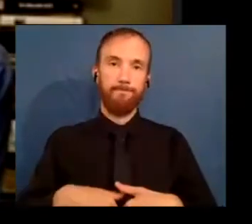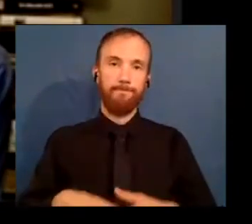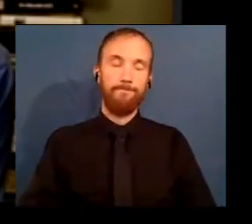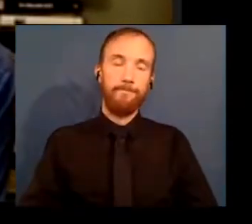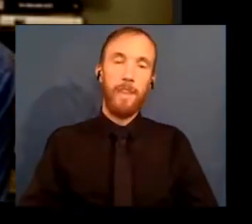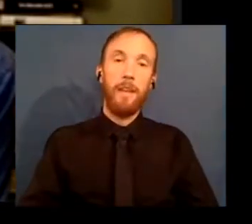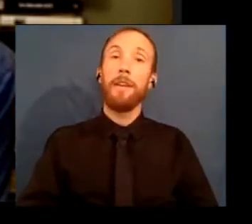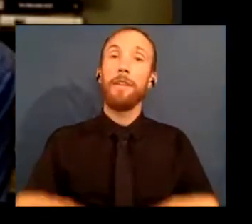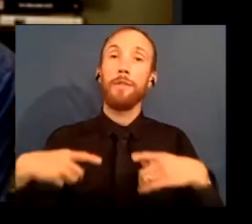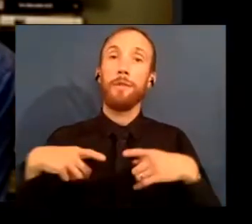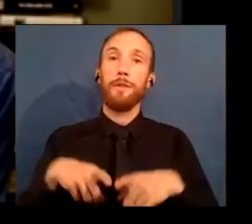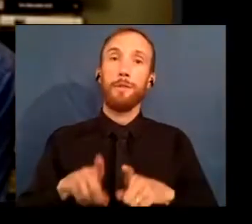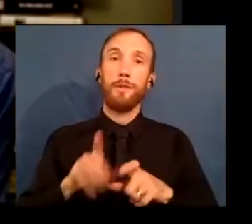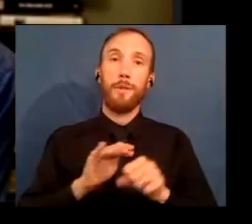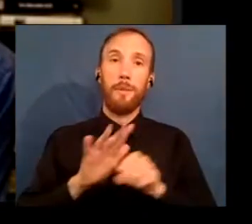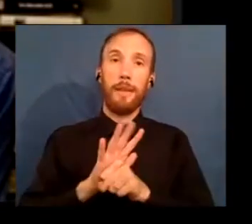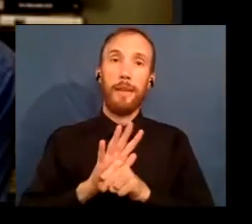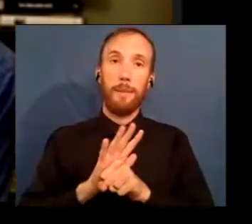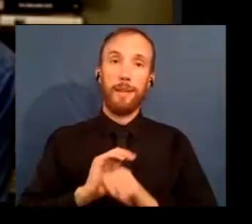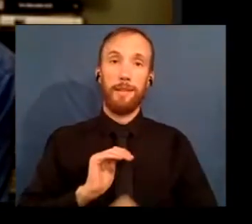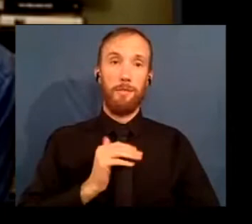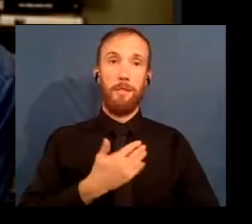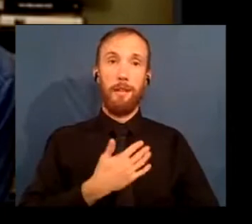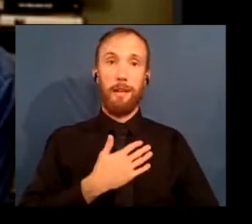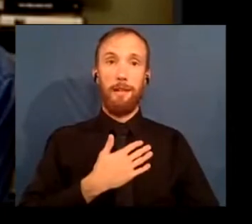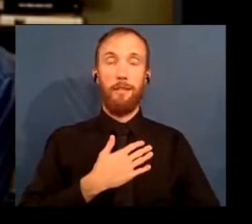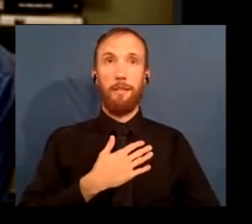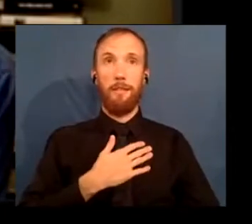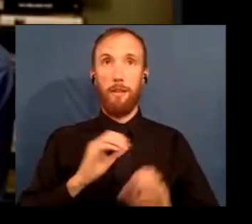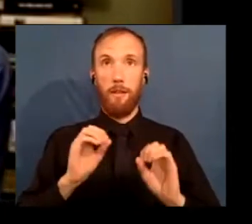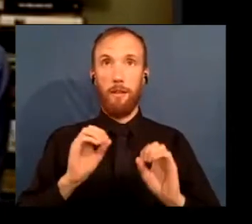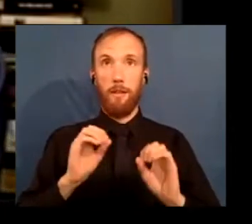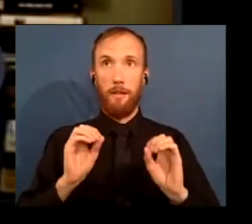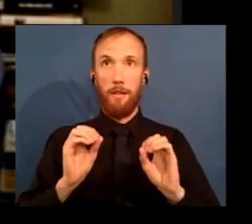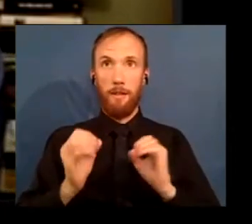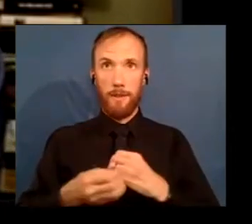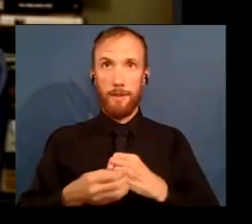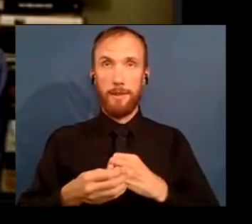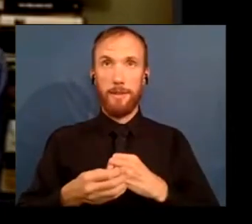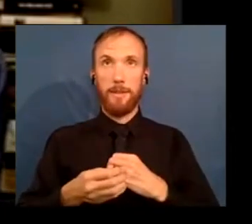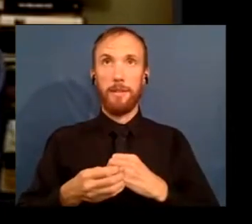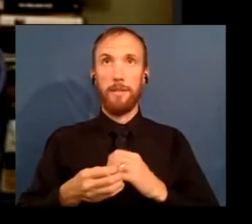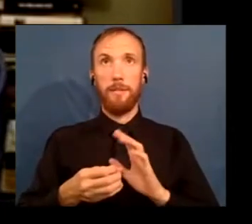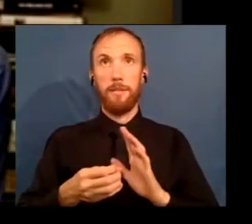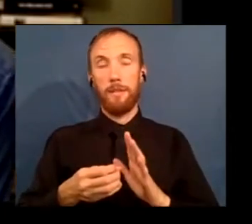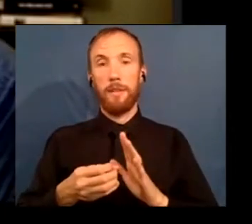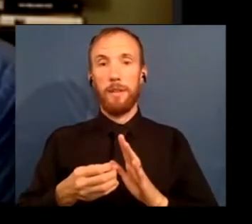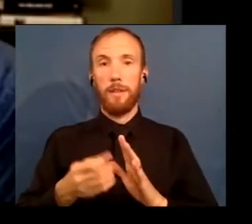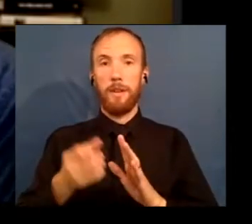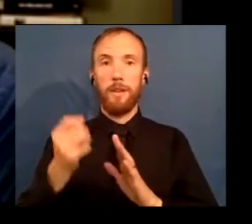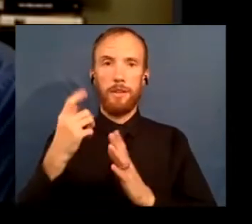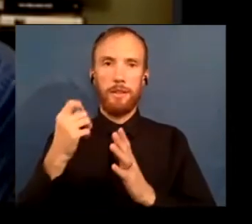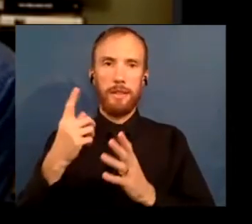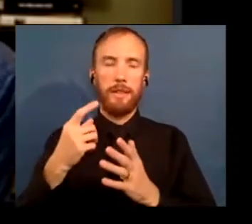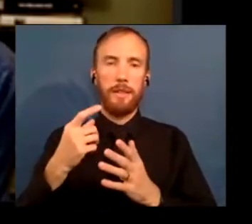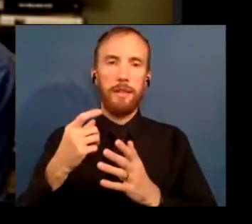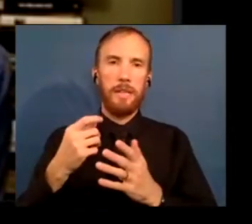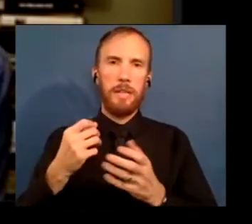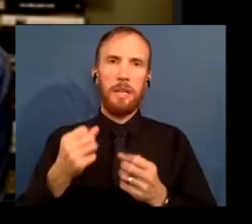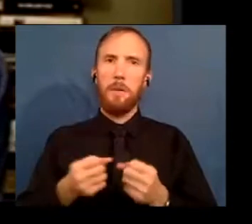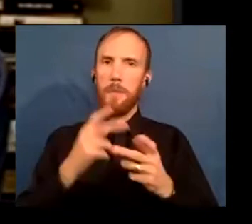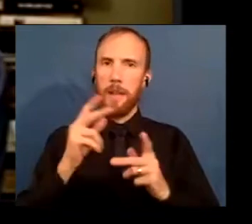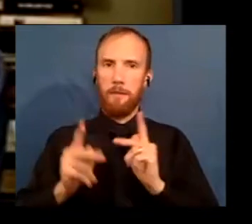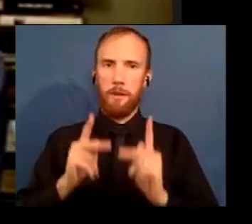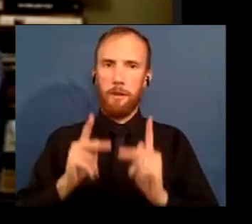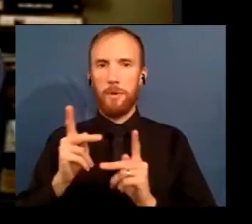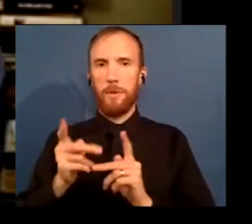been real, and I have to say that a number of our people are in Kerala. They're not in the worst parts of India where they're out on